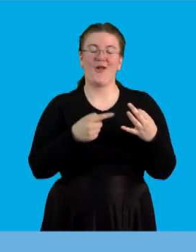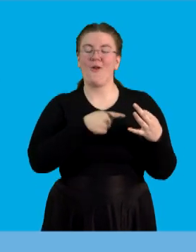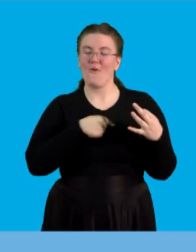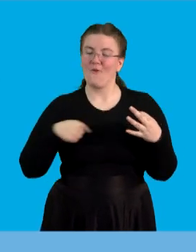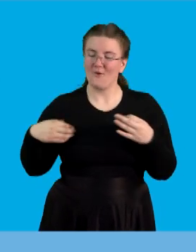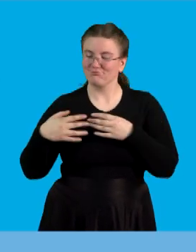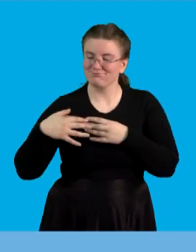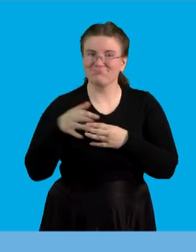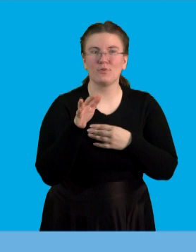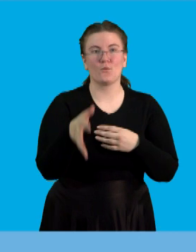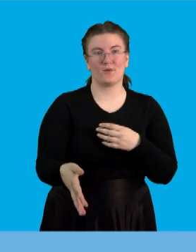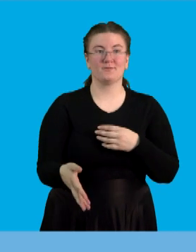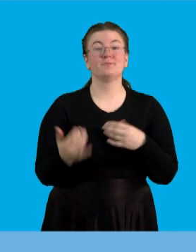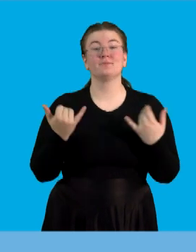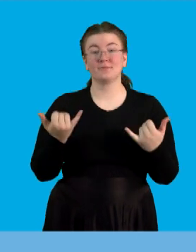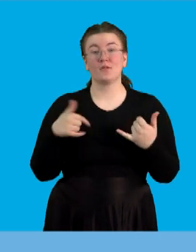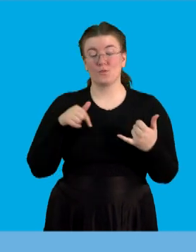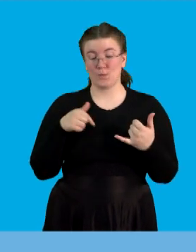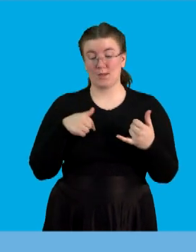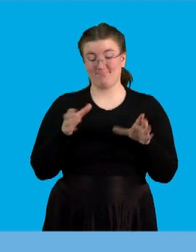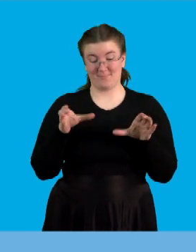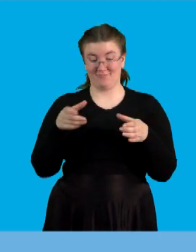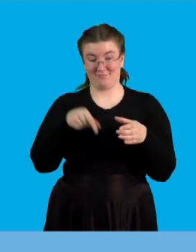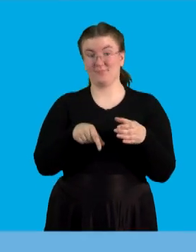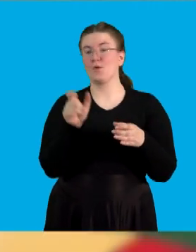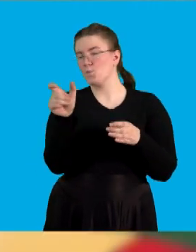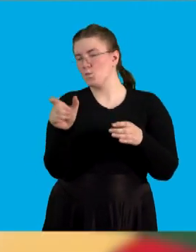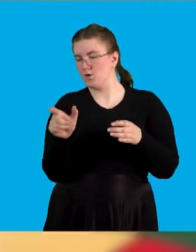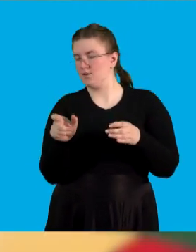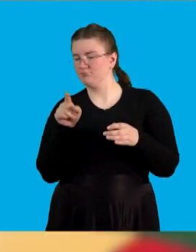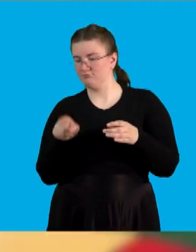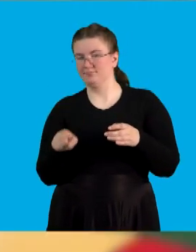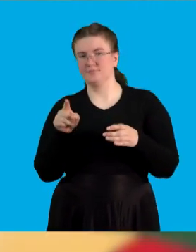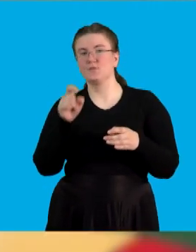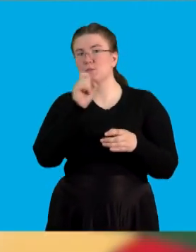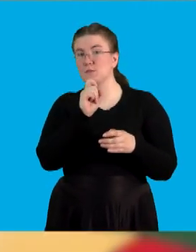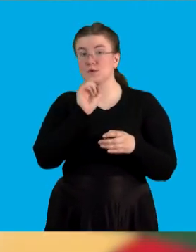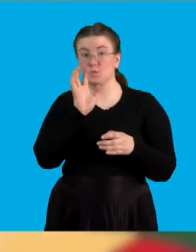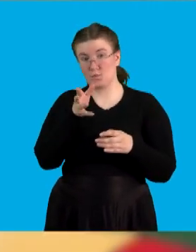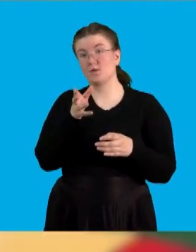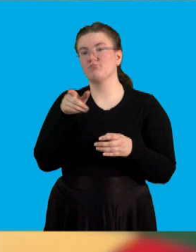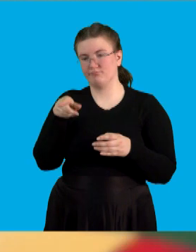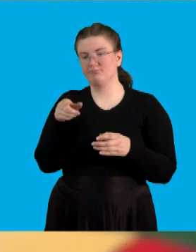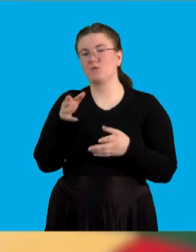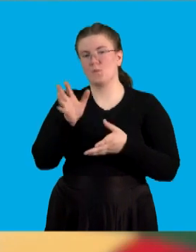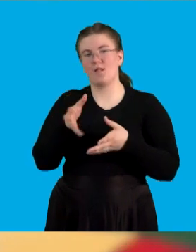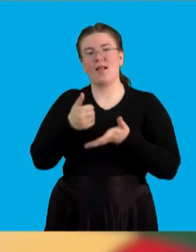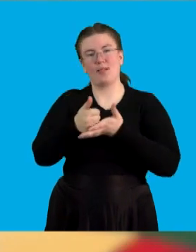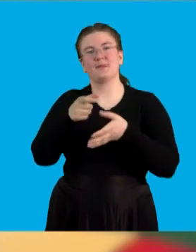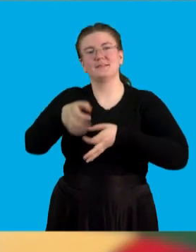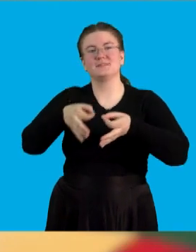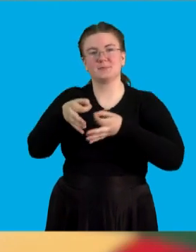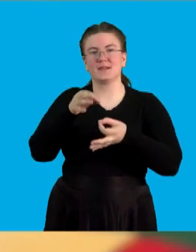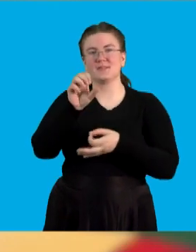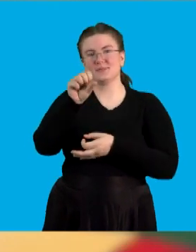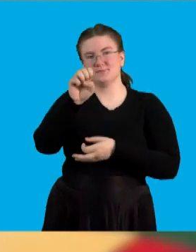So throughout this lesson, we're going to be using words that are going to better explain what you're going to be going through in the lesson, or what you're going to be talking about